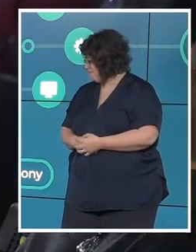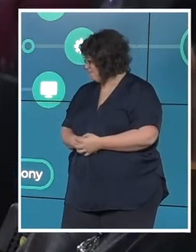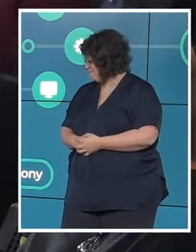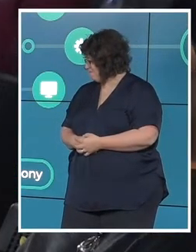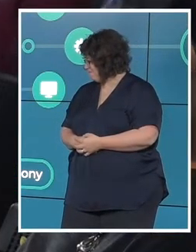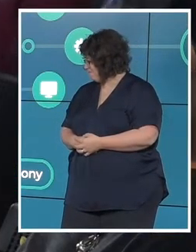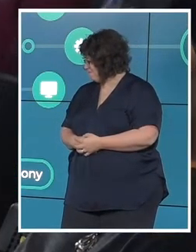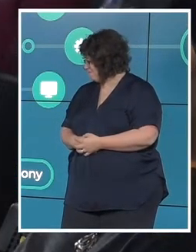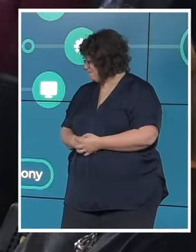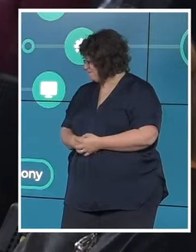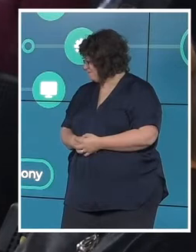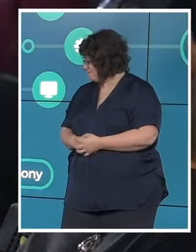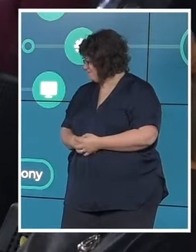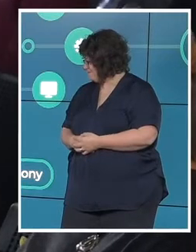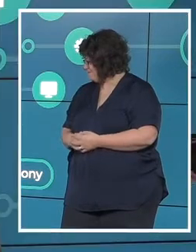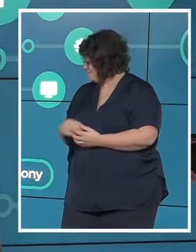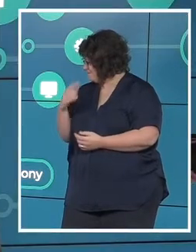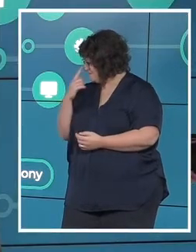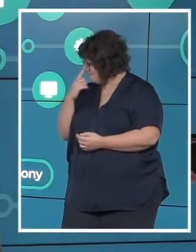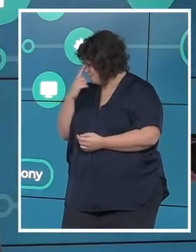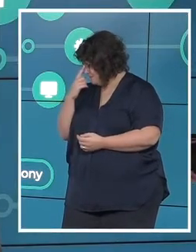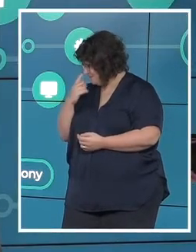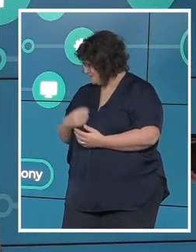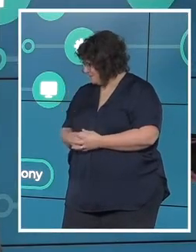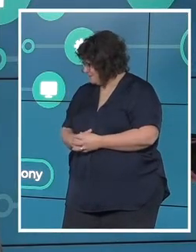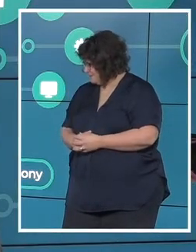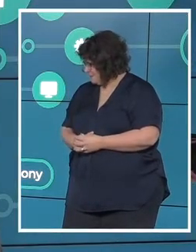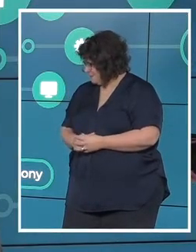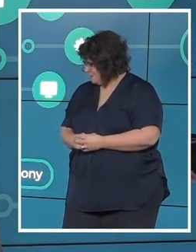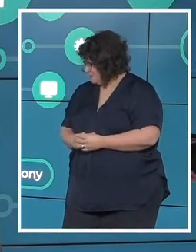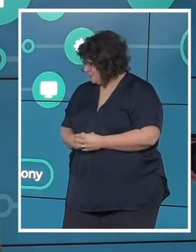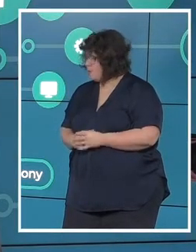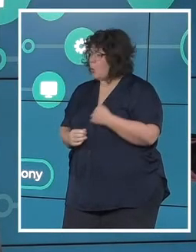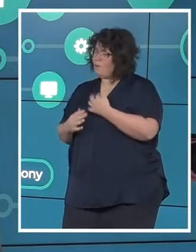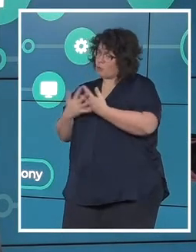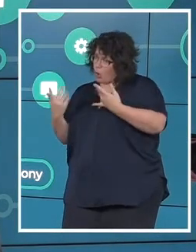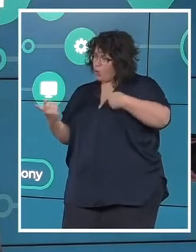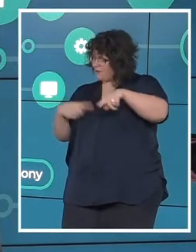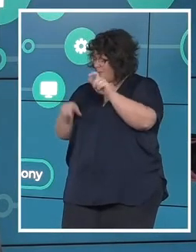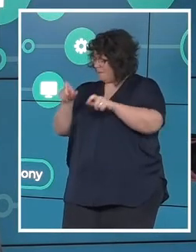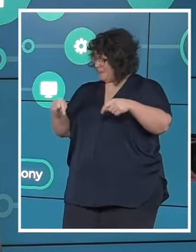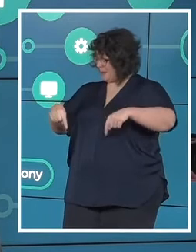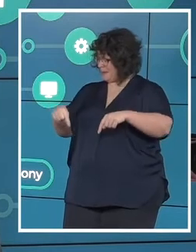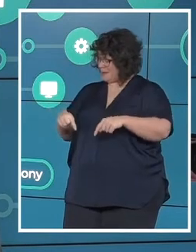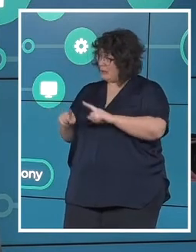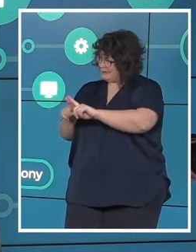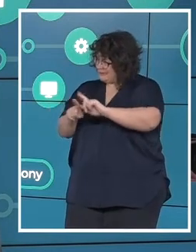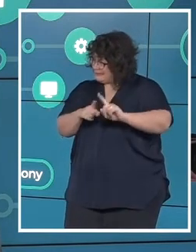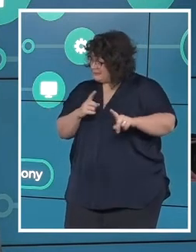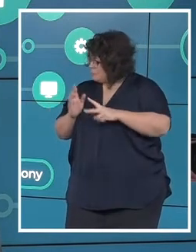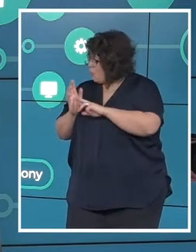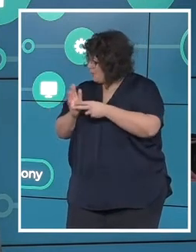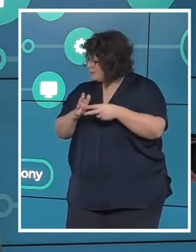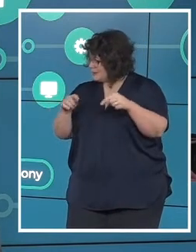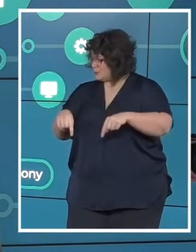Just one question. I mean, we've got a lot of people here, a number of organizations here. Haben, here's a question that, I know we've